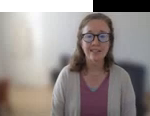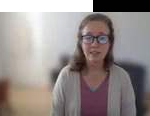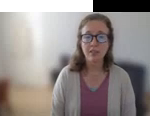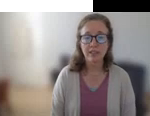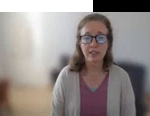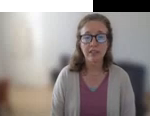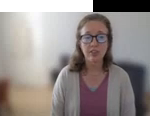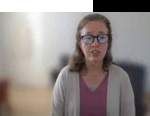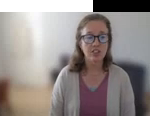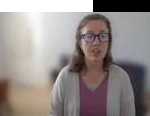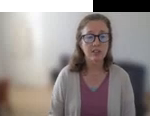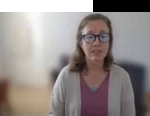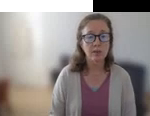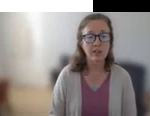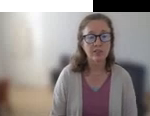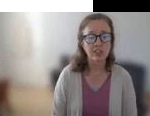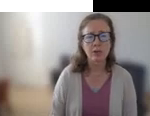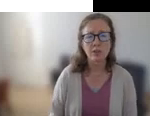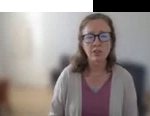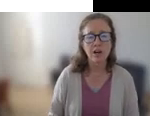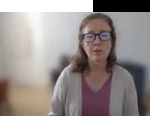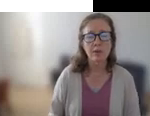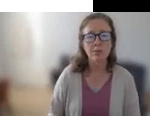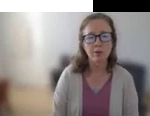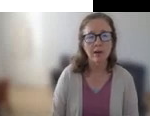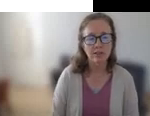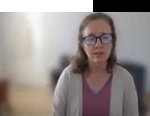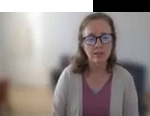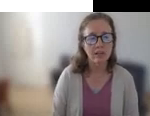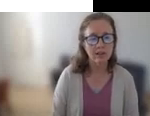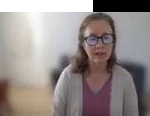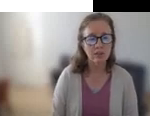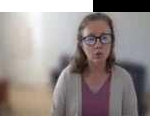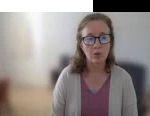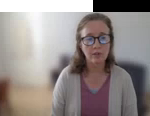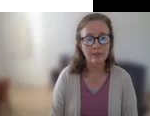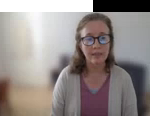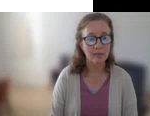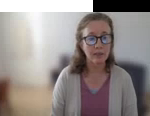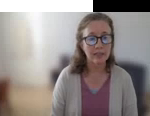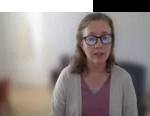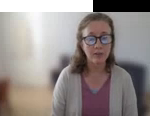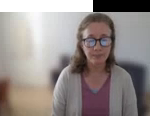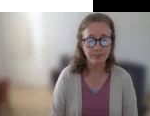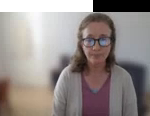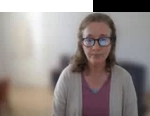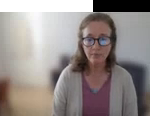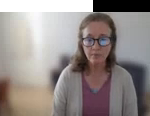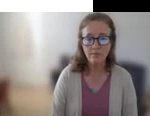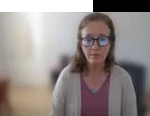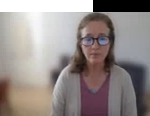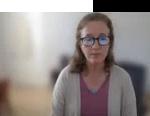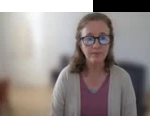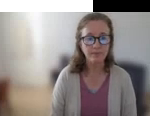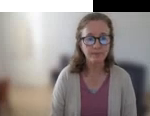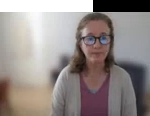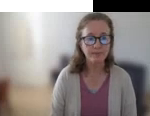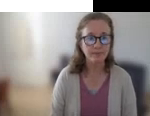check accessibility. There's a check accessibility feature, and we'll talk a bit more about that tool a little bit later.